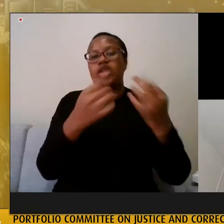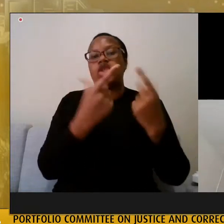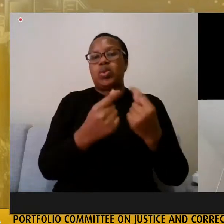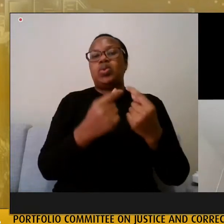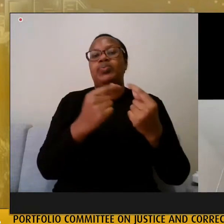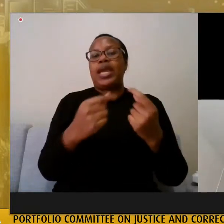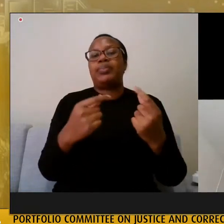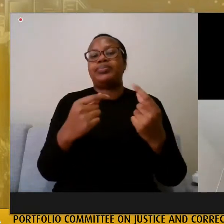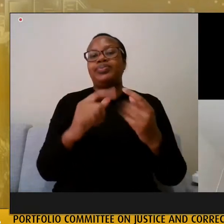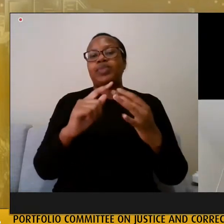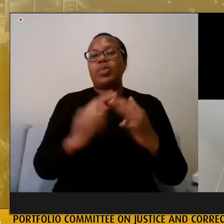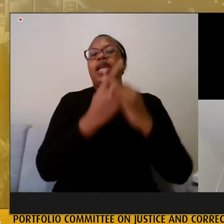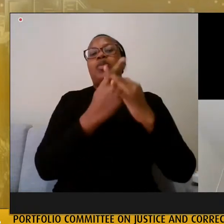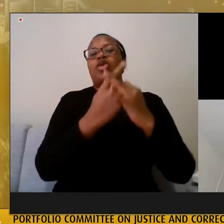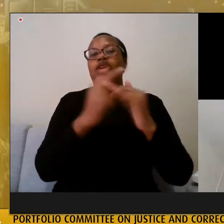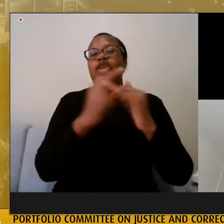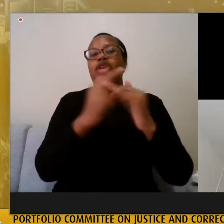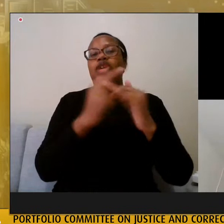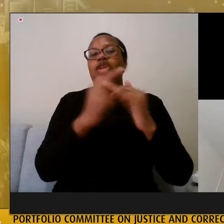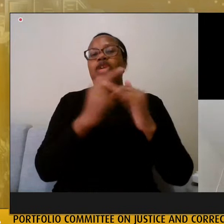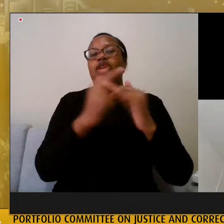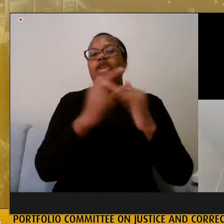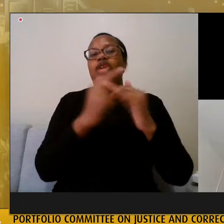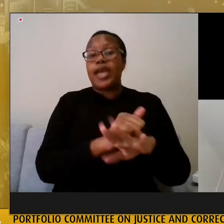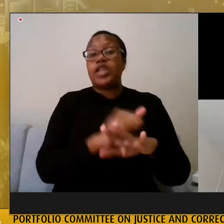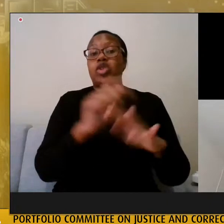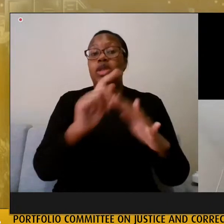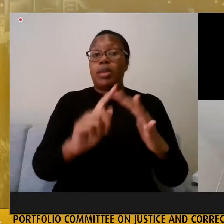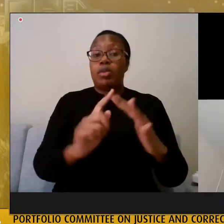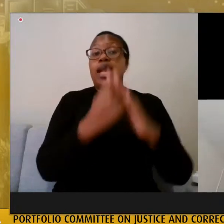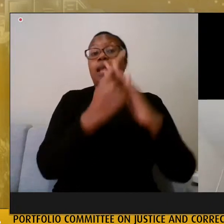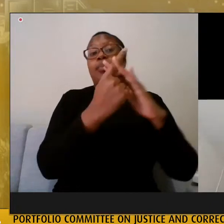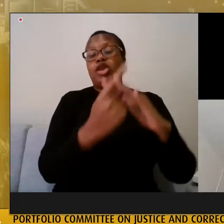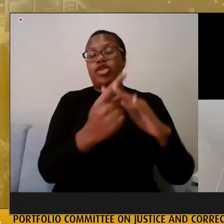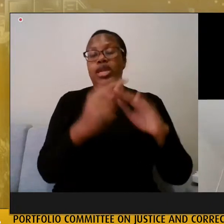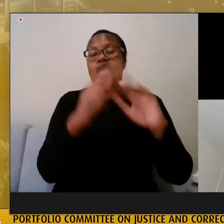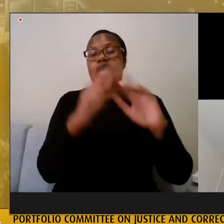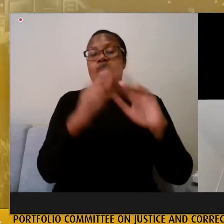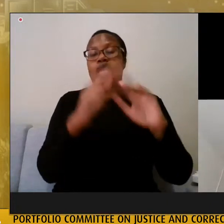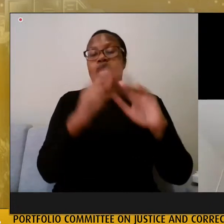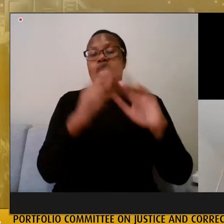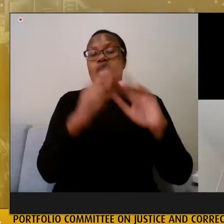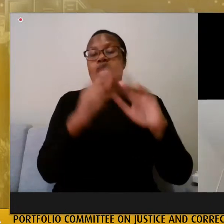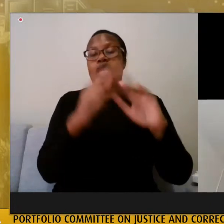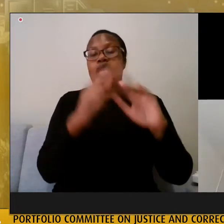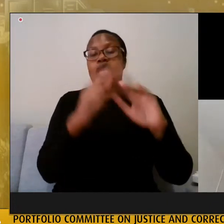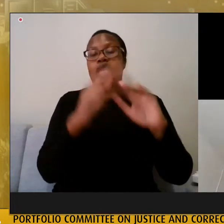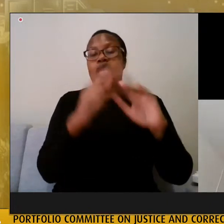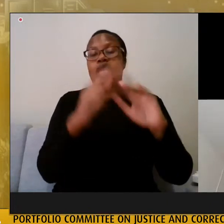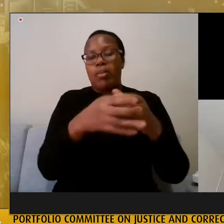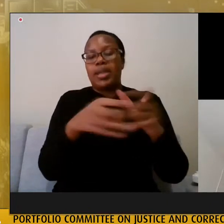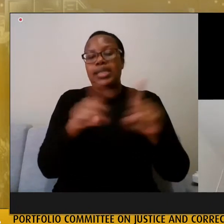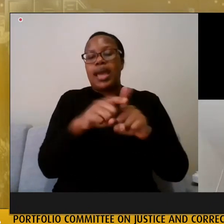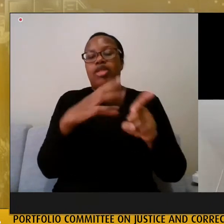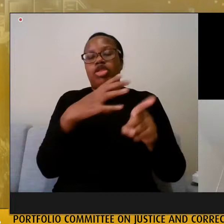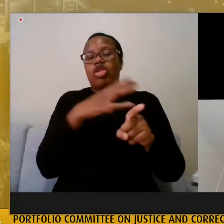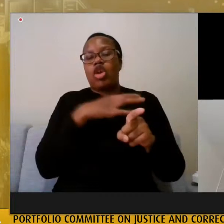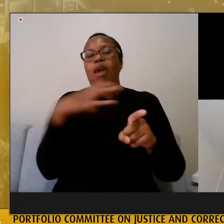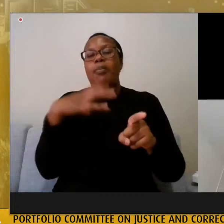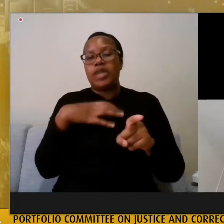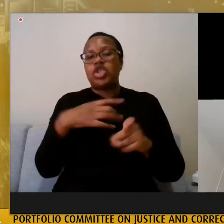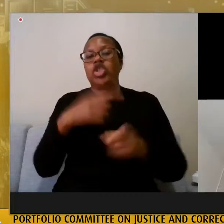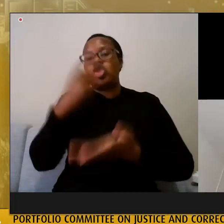investigation. And then based on the preliminary investigation, the commission, the committee and the commission charged him